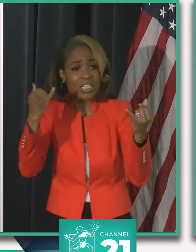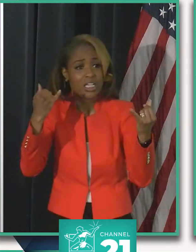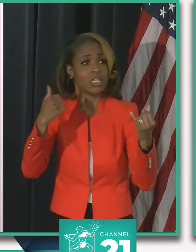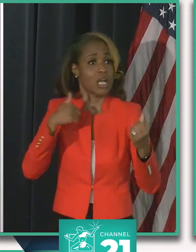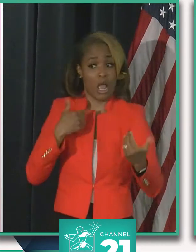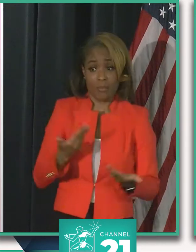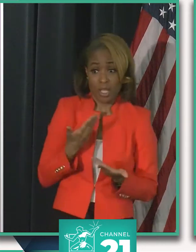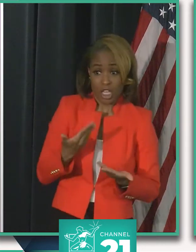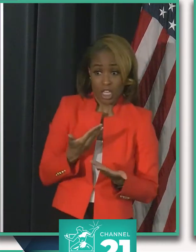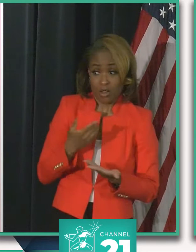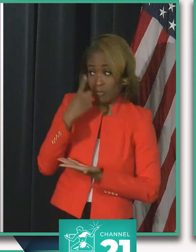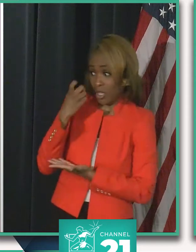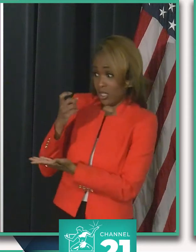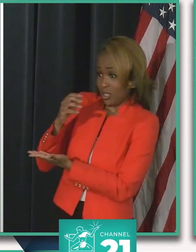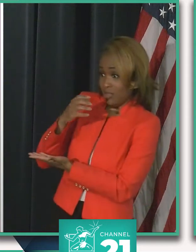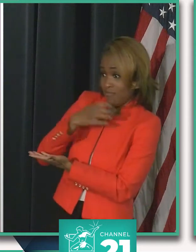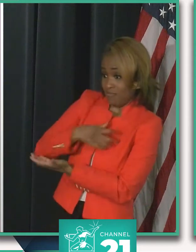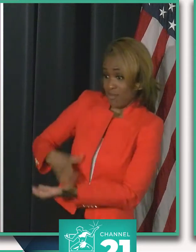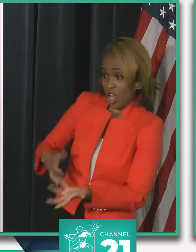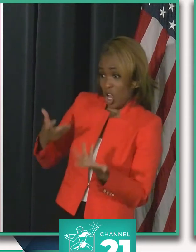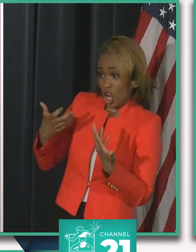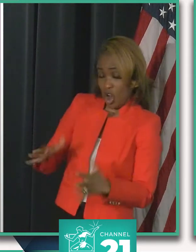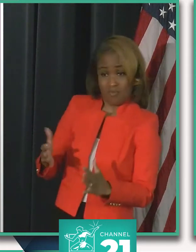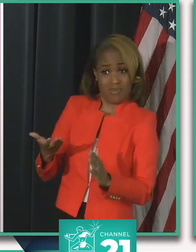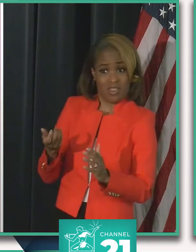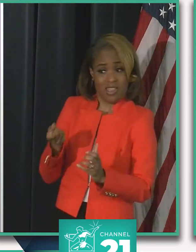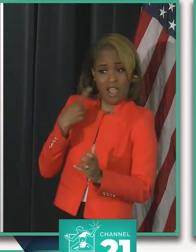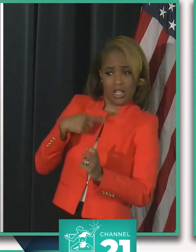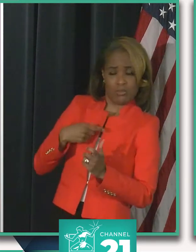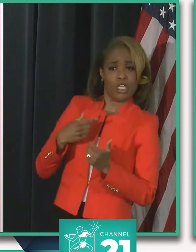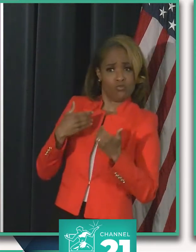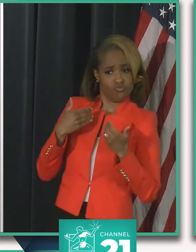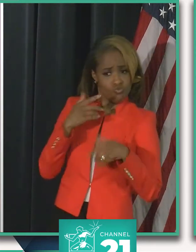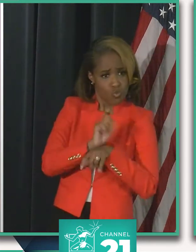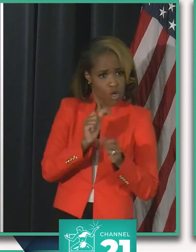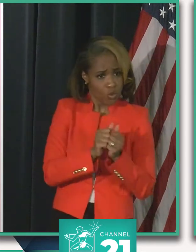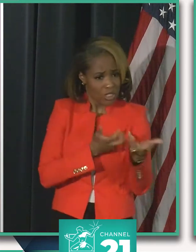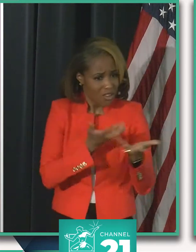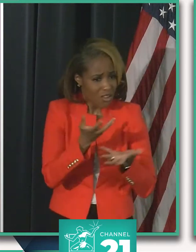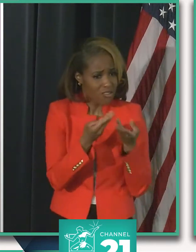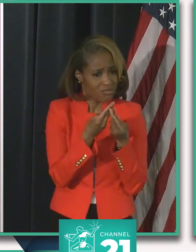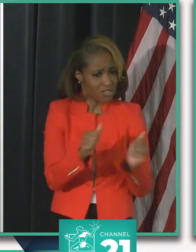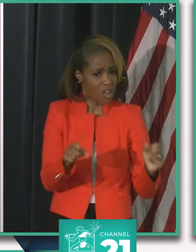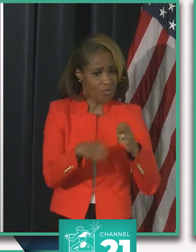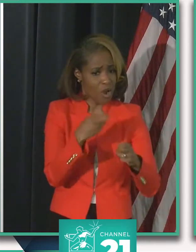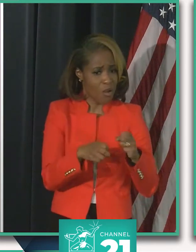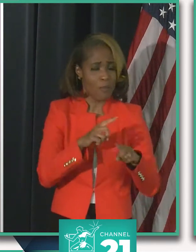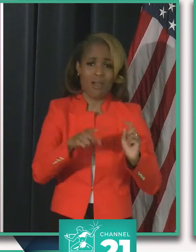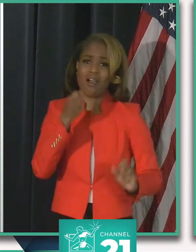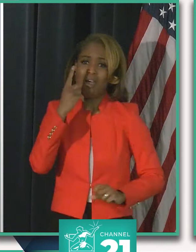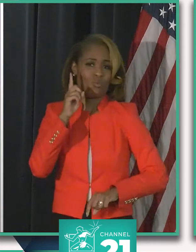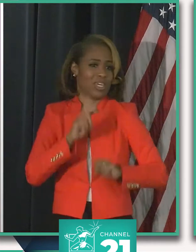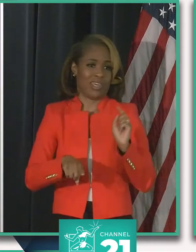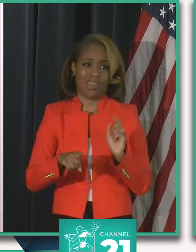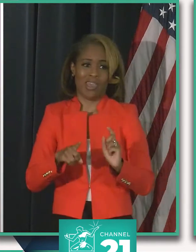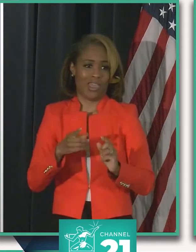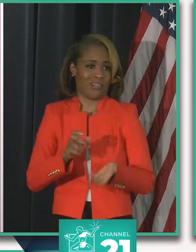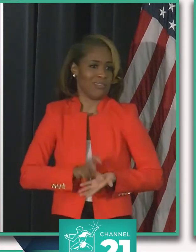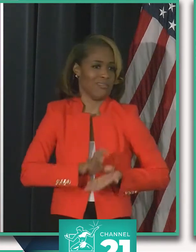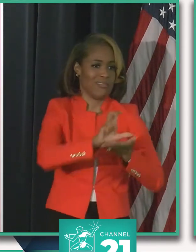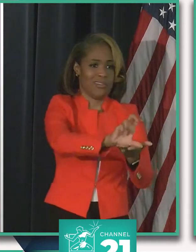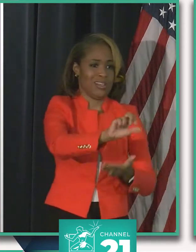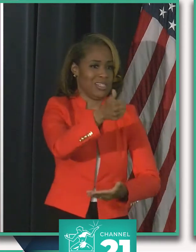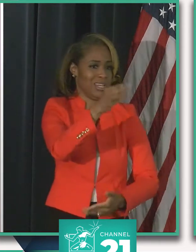here at the direction of the mayor to solve this problem. What we cannot do is give you $10 million. What